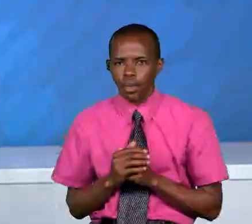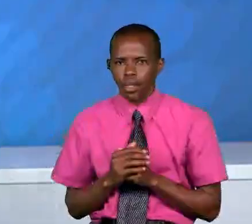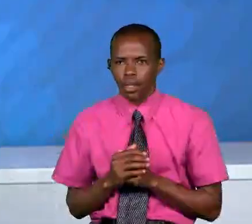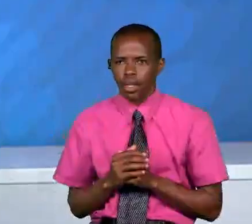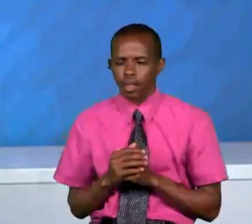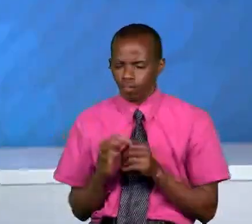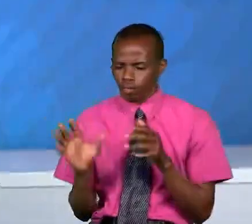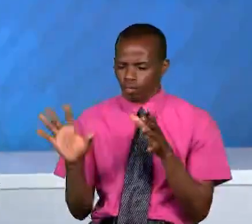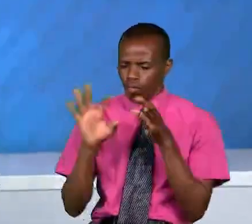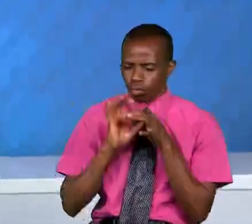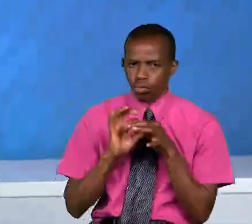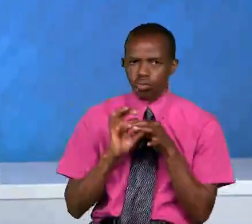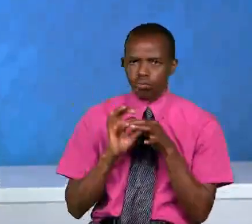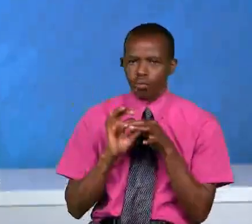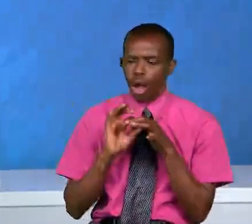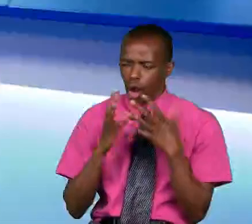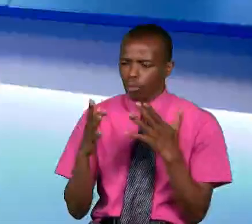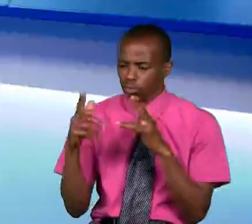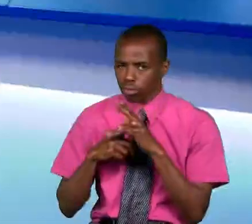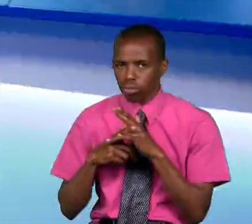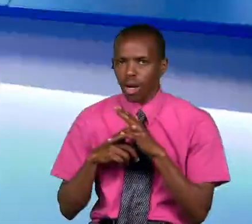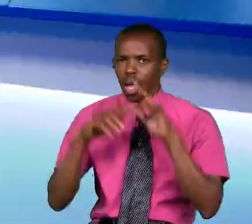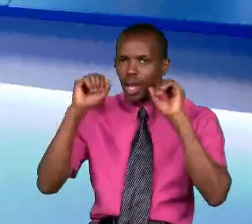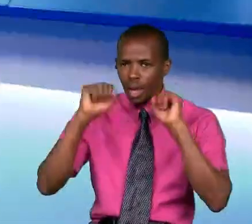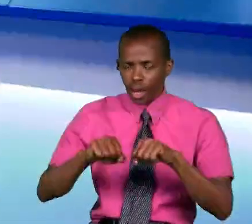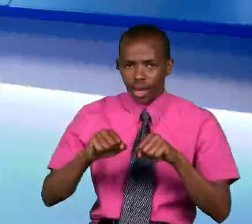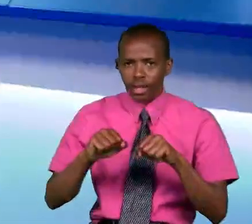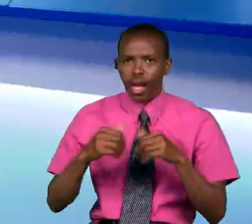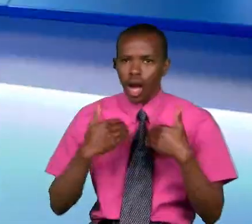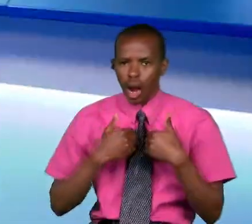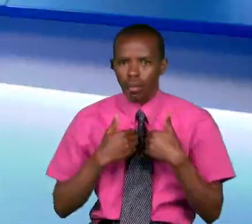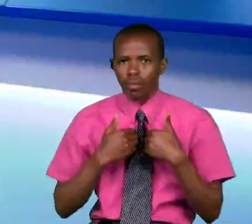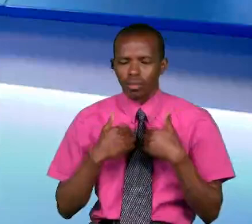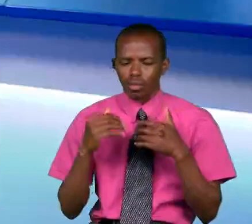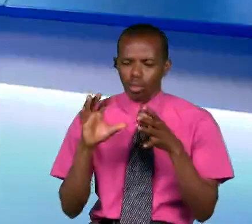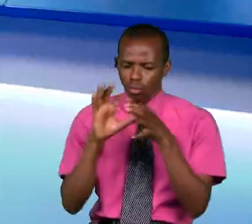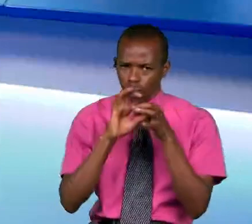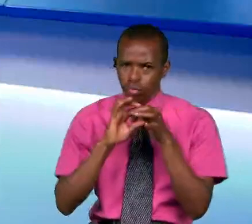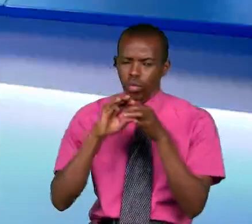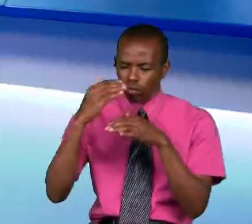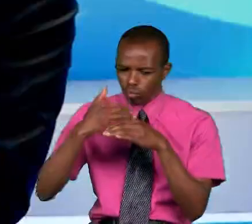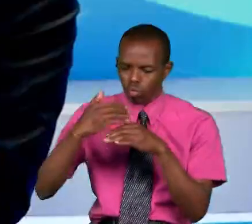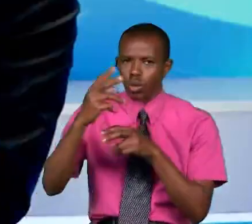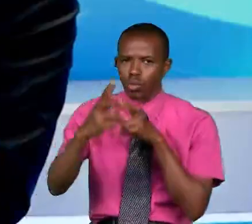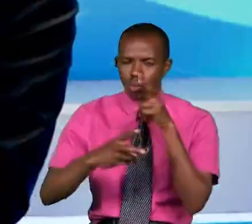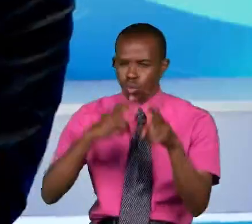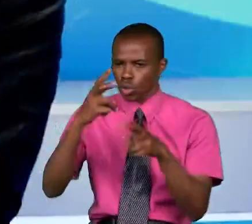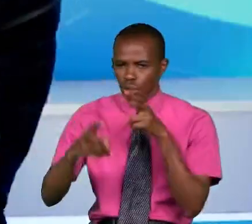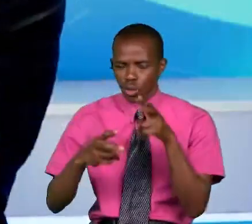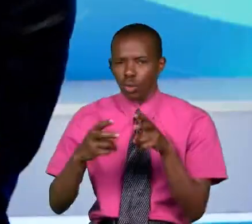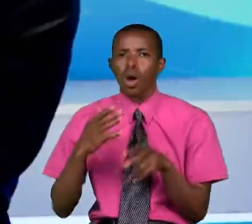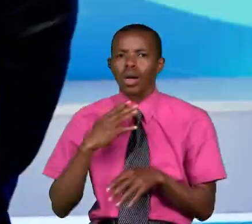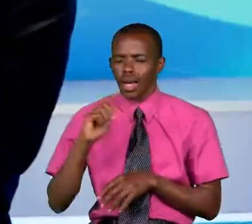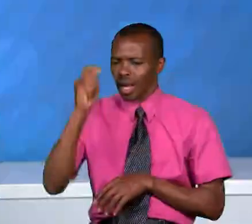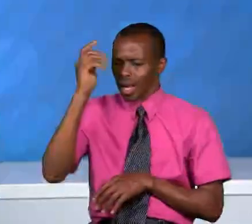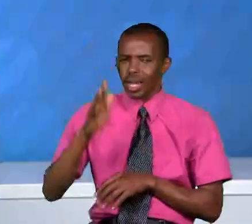gentlemen together the way they started so they can be cohesion towards 2022. They do not want, and most Kenyans